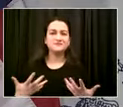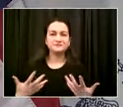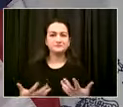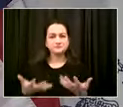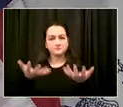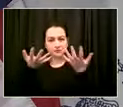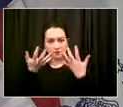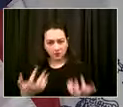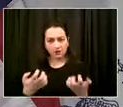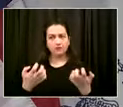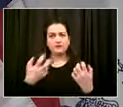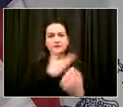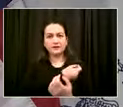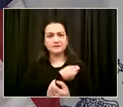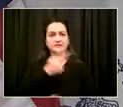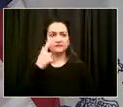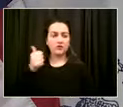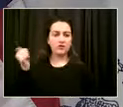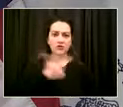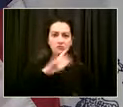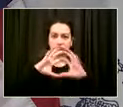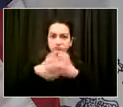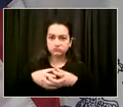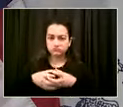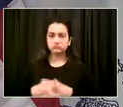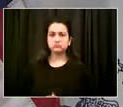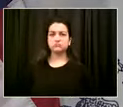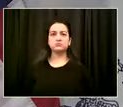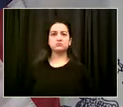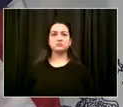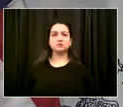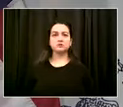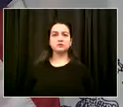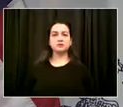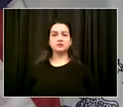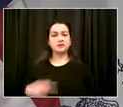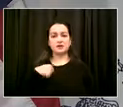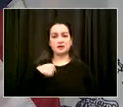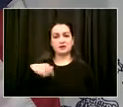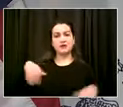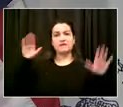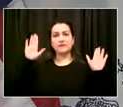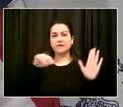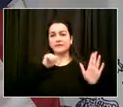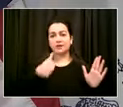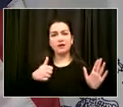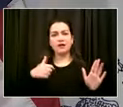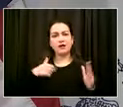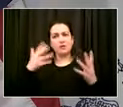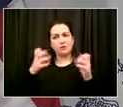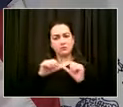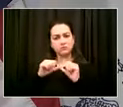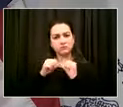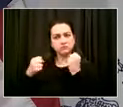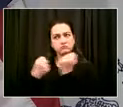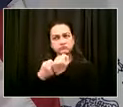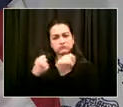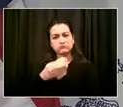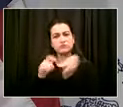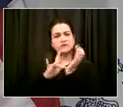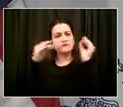pharmaceutical industry stepping up the way I had hoped, and I'm going to keep fighting for it. On the variants, I would say that even